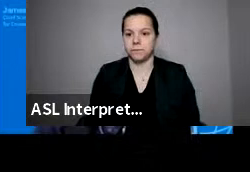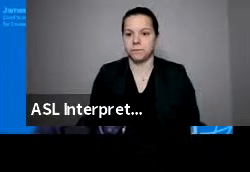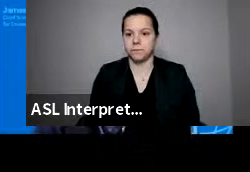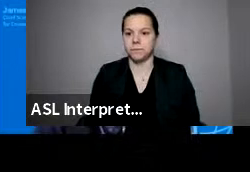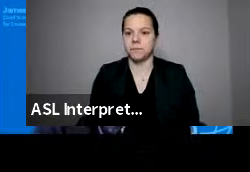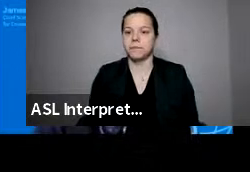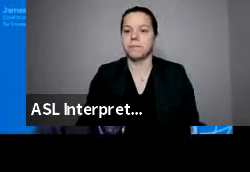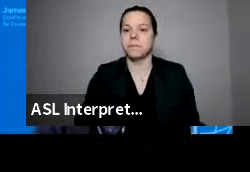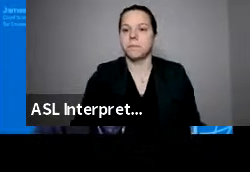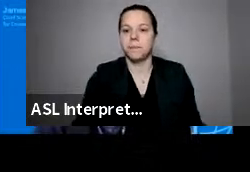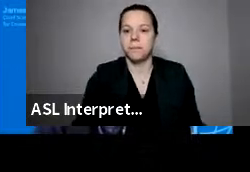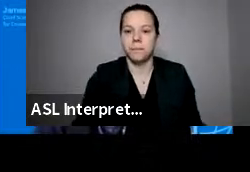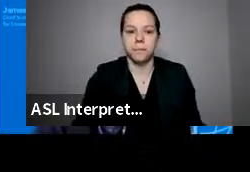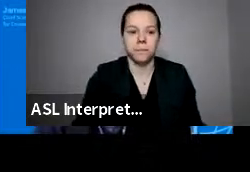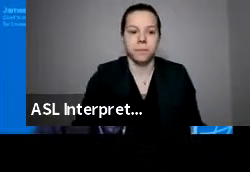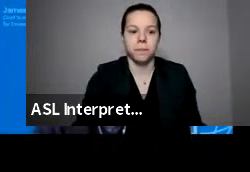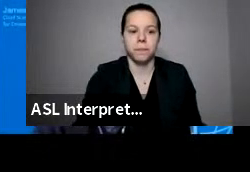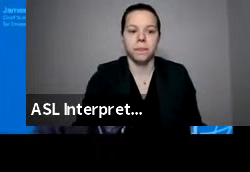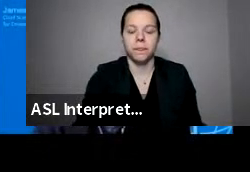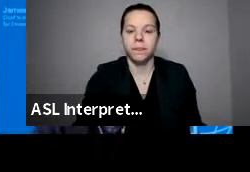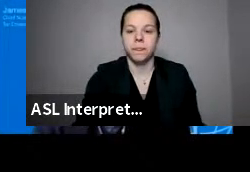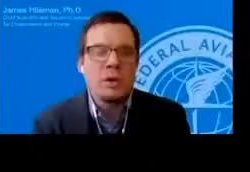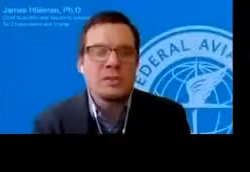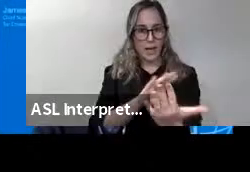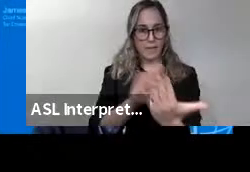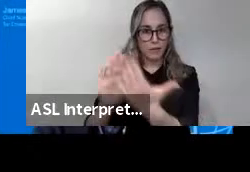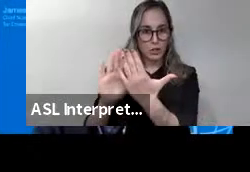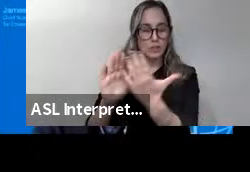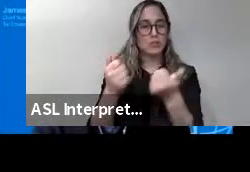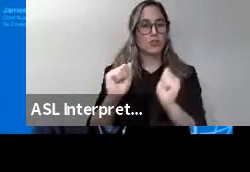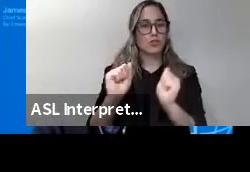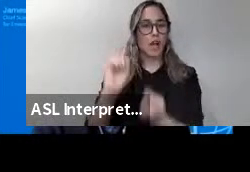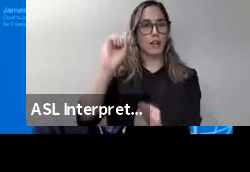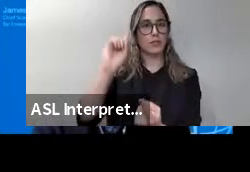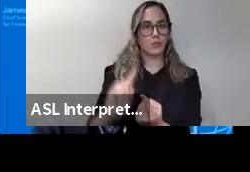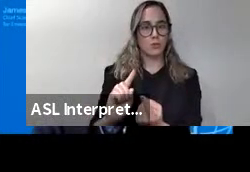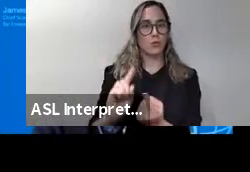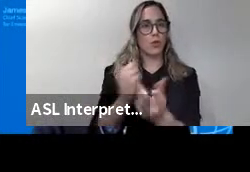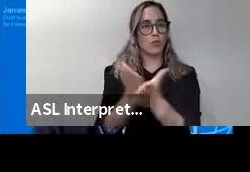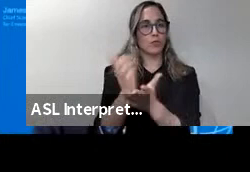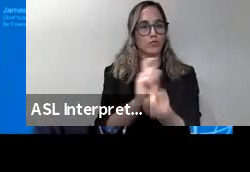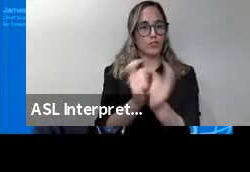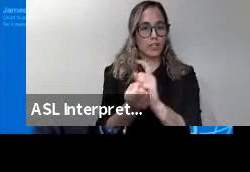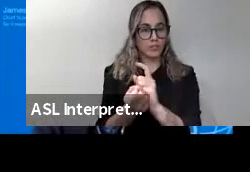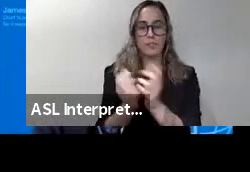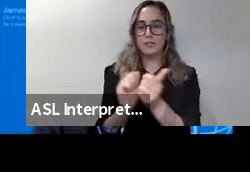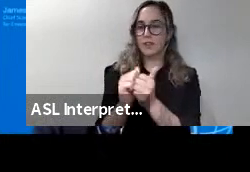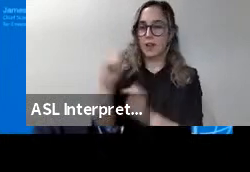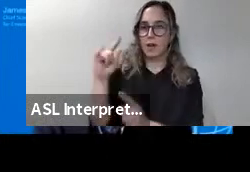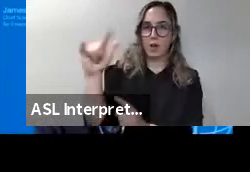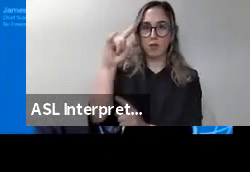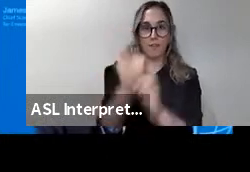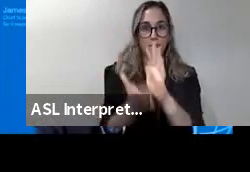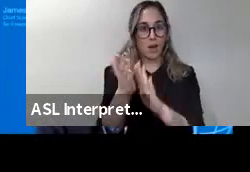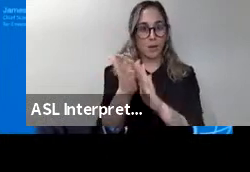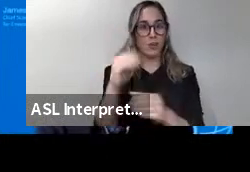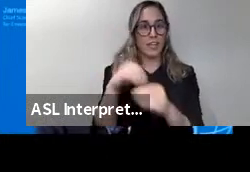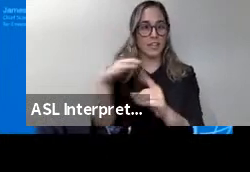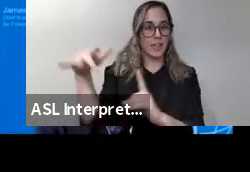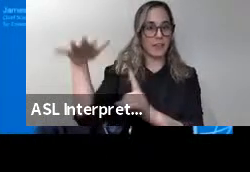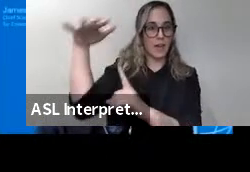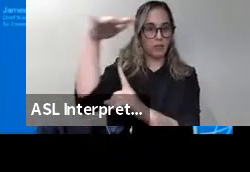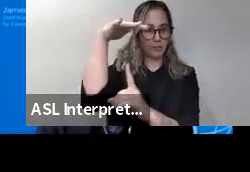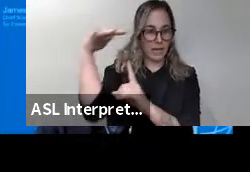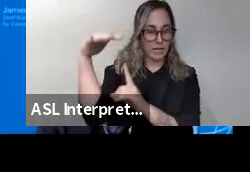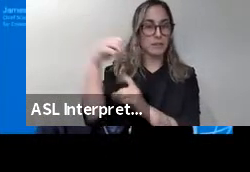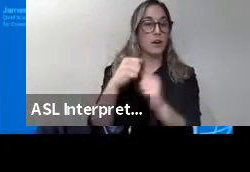multiple efforts to identify means to abate noise through changes in how aircraft are operated in the airspace. So